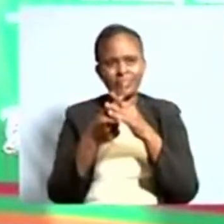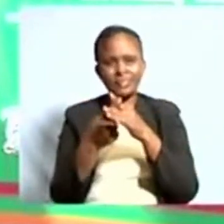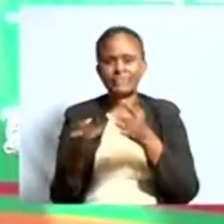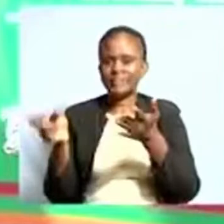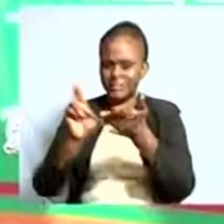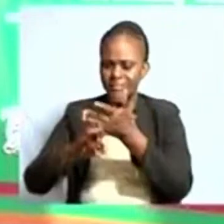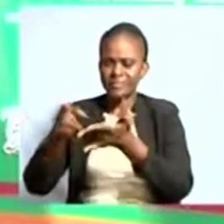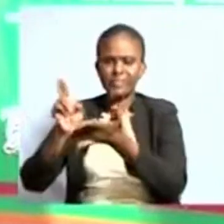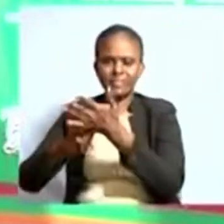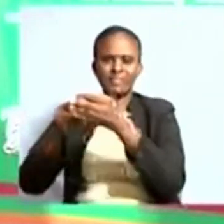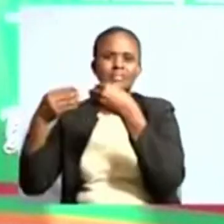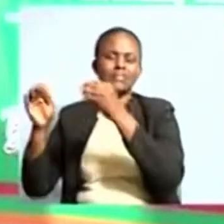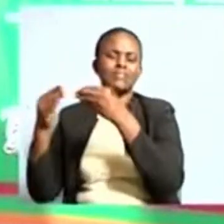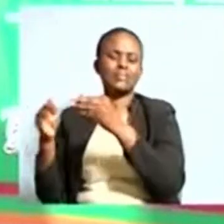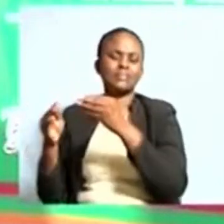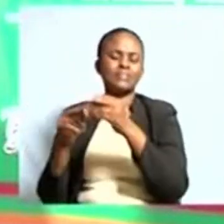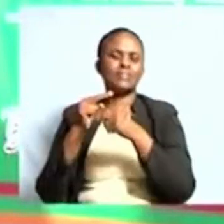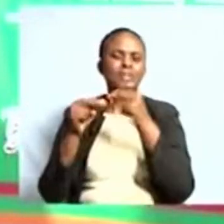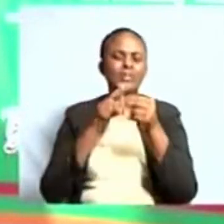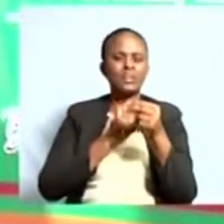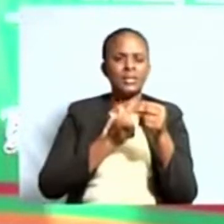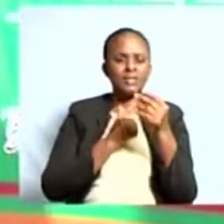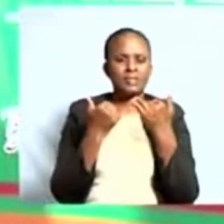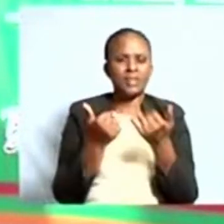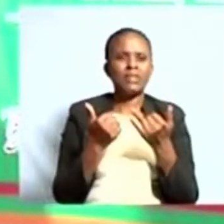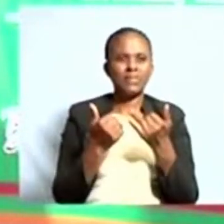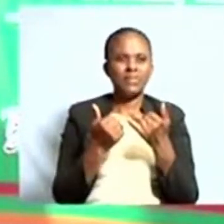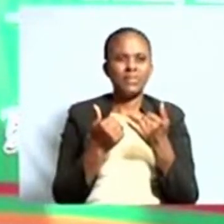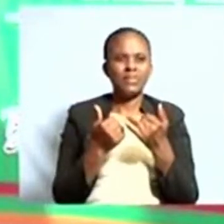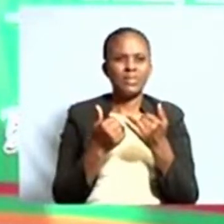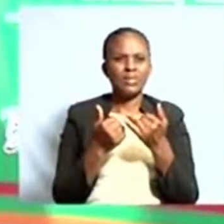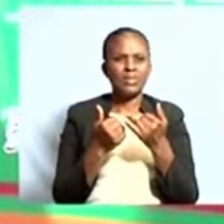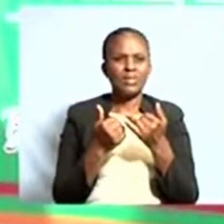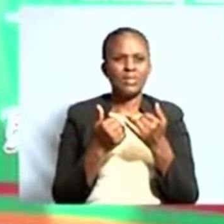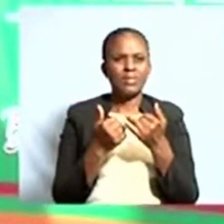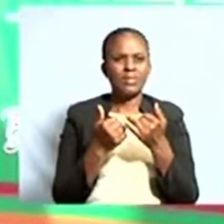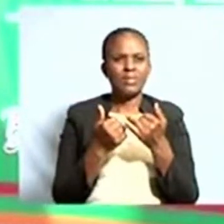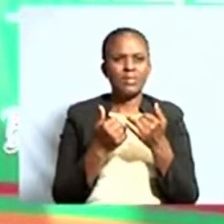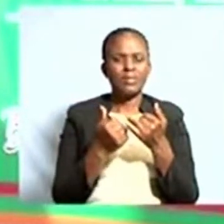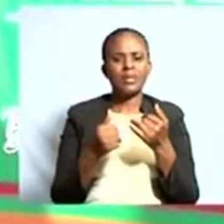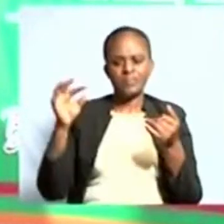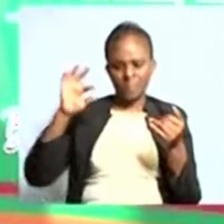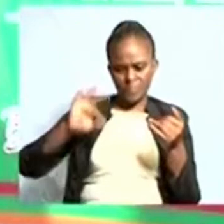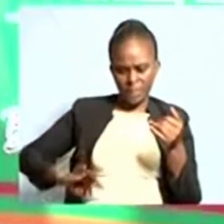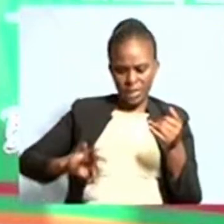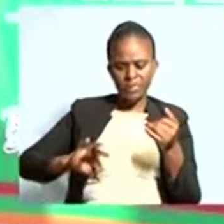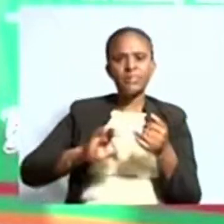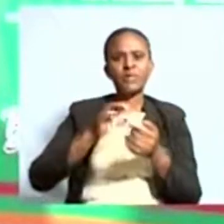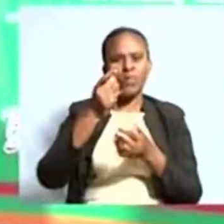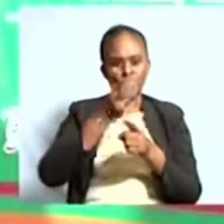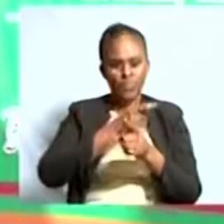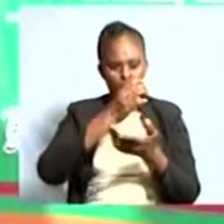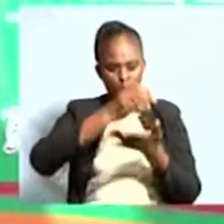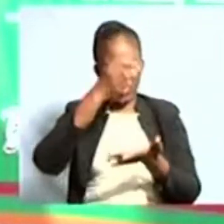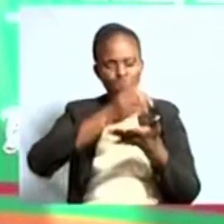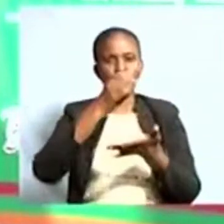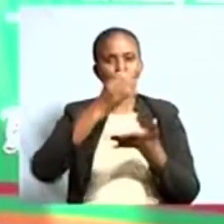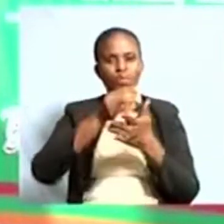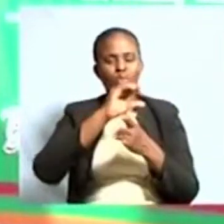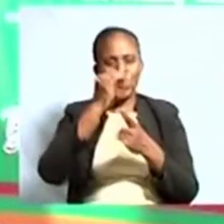reselling, meaning I'm actually gaining something from the bottle, or